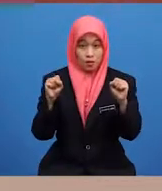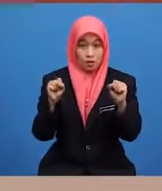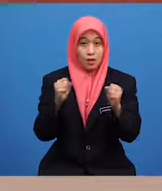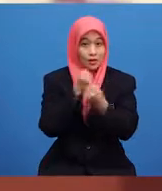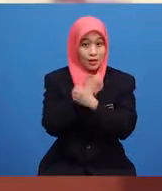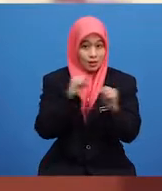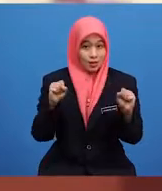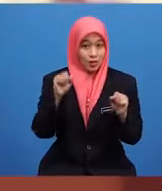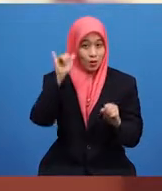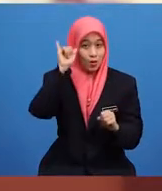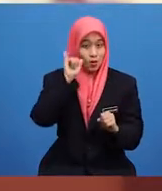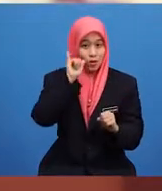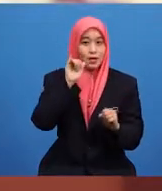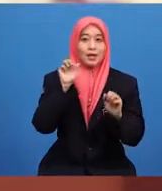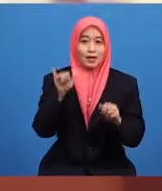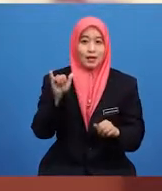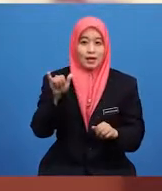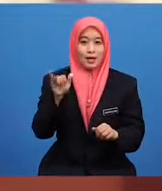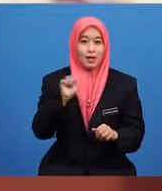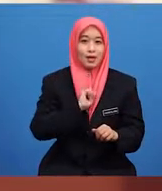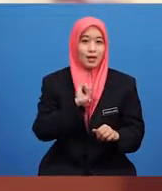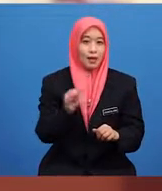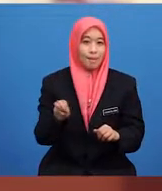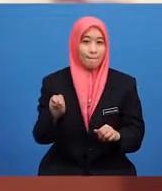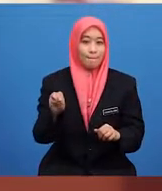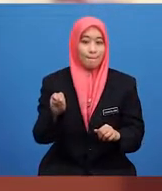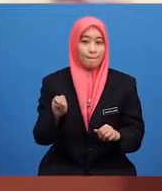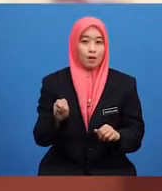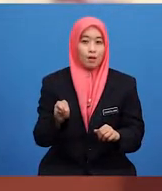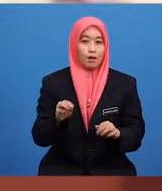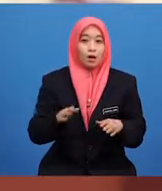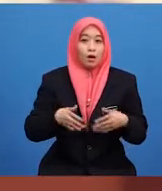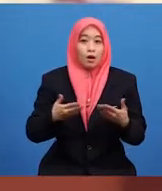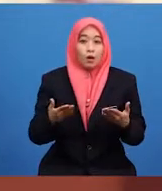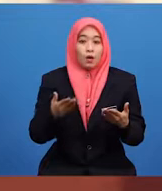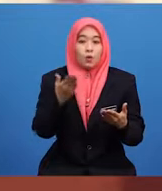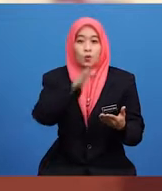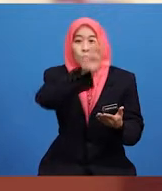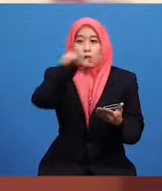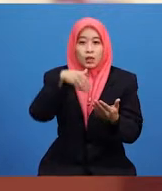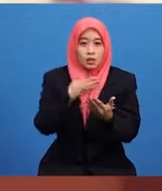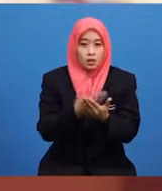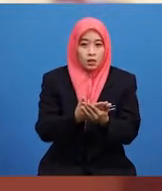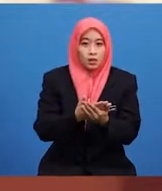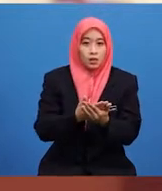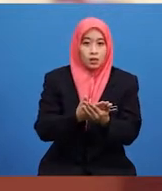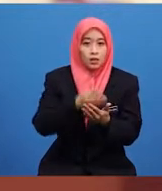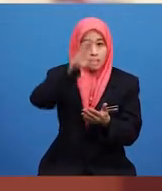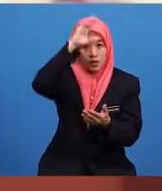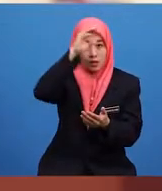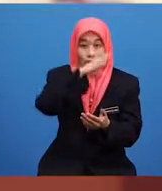Yolo? Yes, I am. What about you, boys and girls? Are you